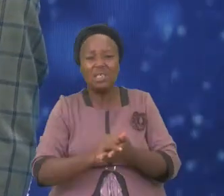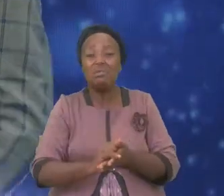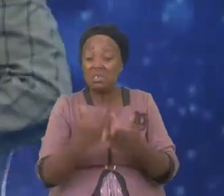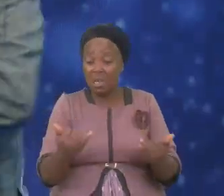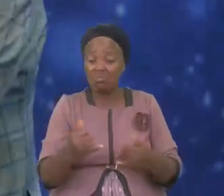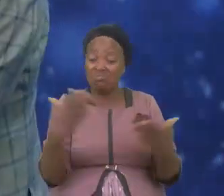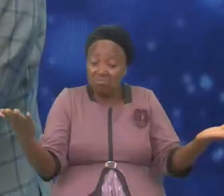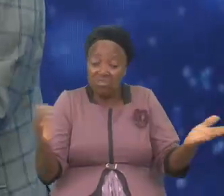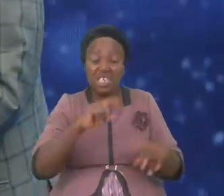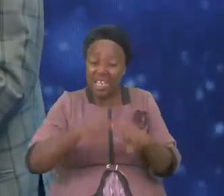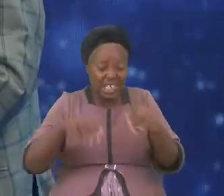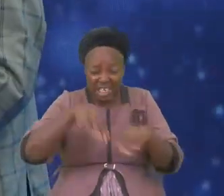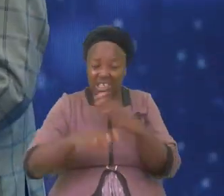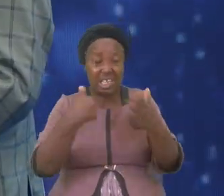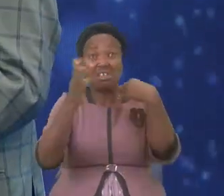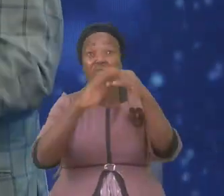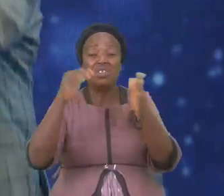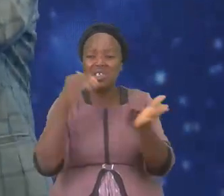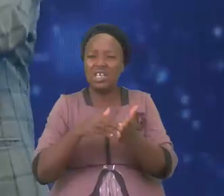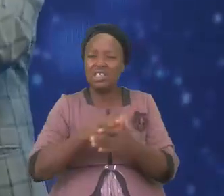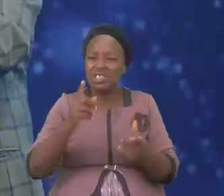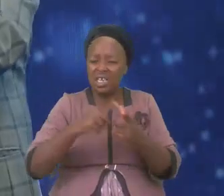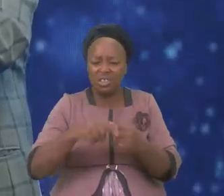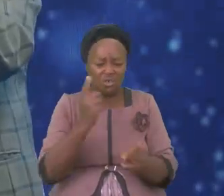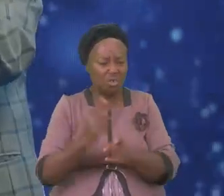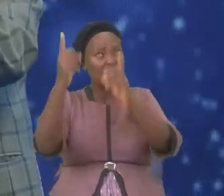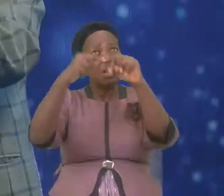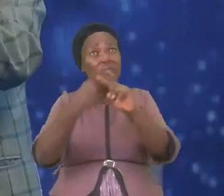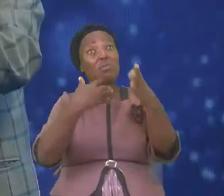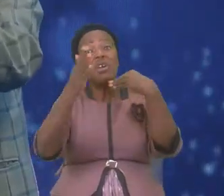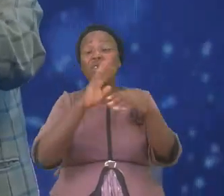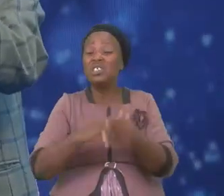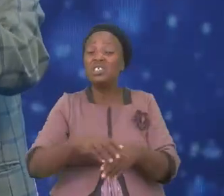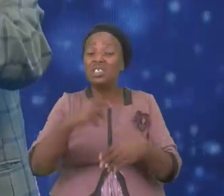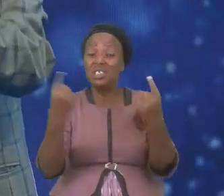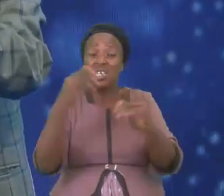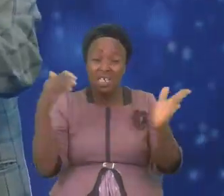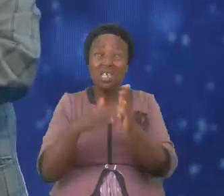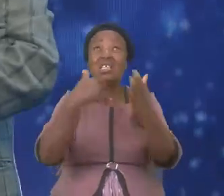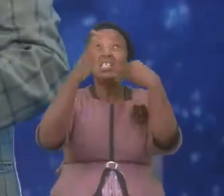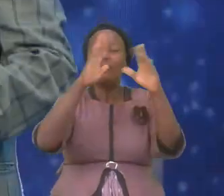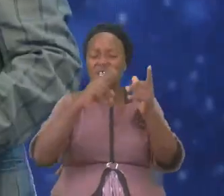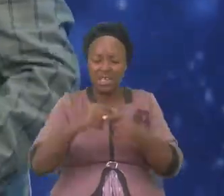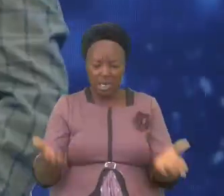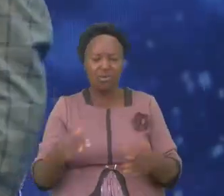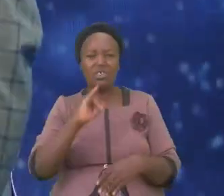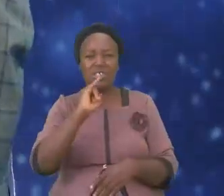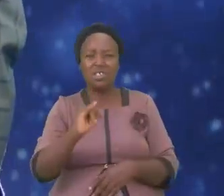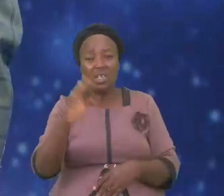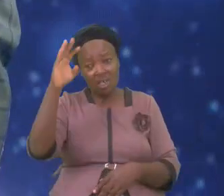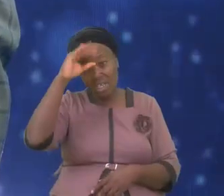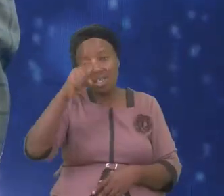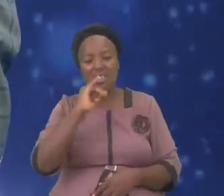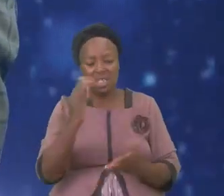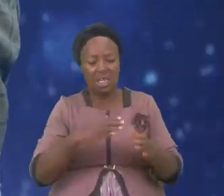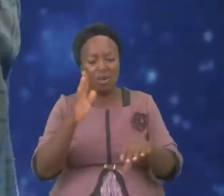in heaven, and he's here on earth, and he knows that his time is short, and he knows that the